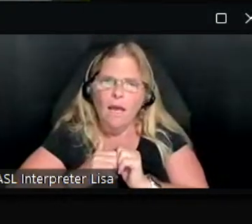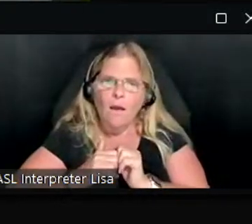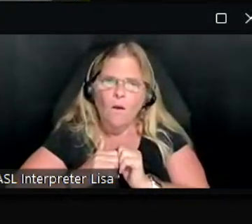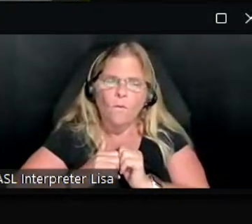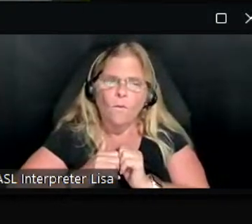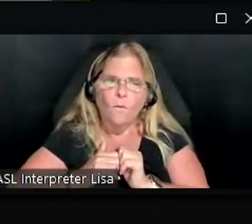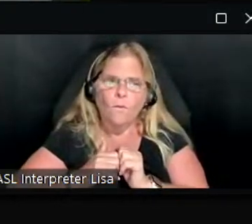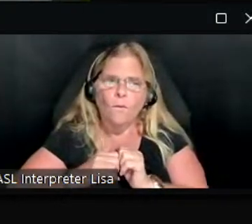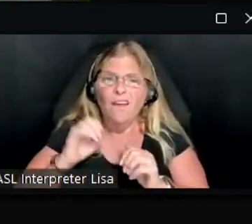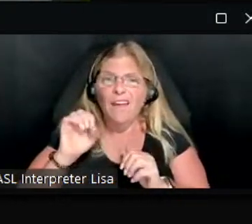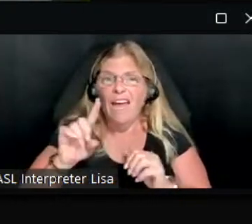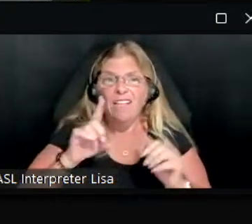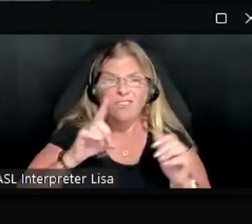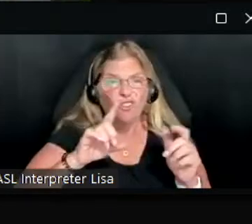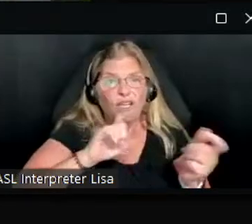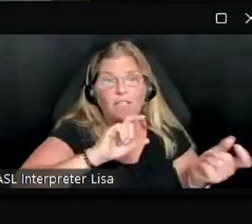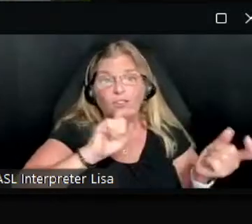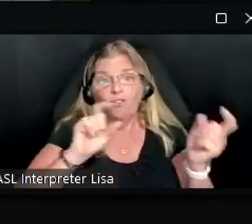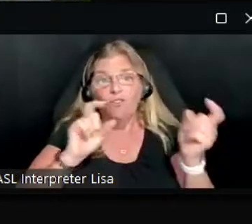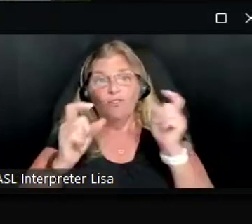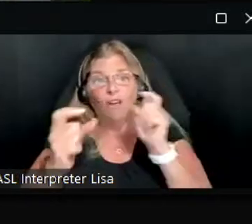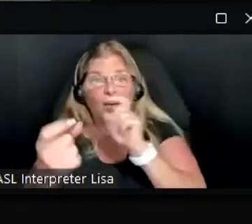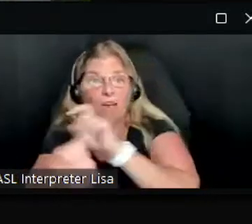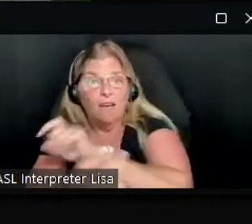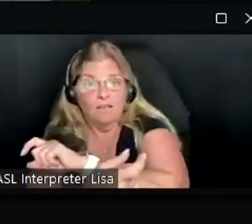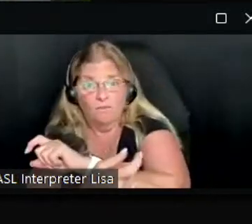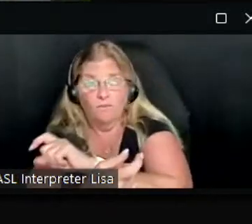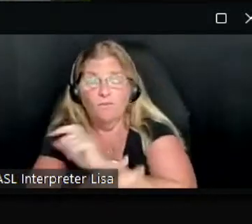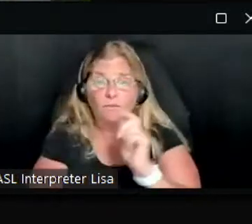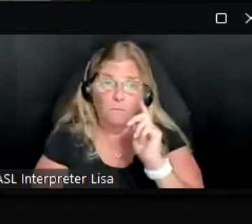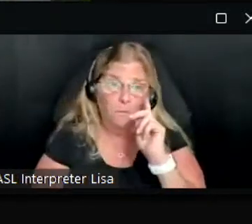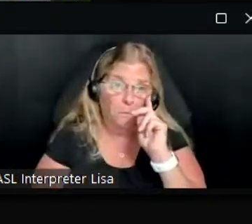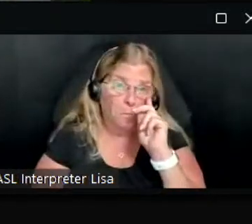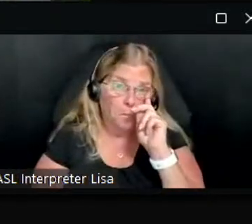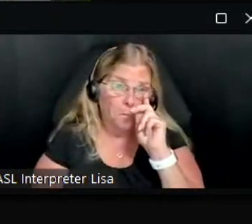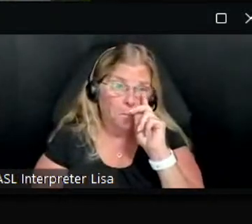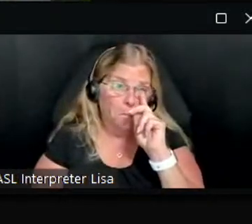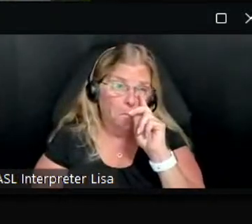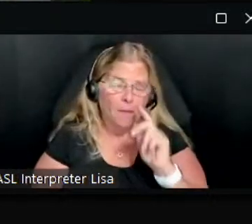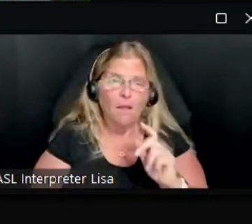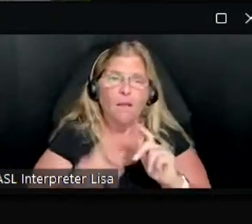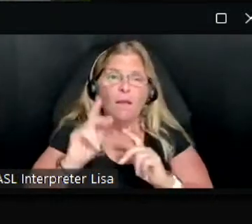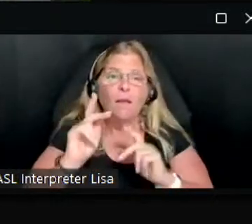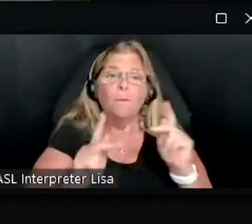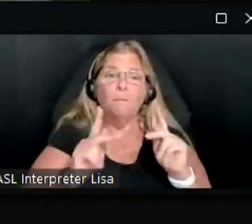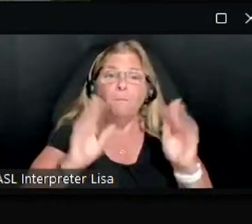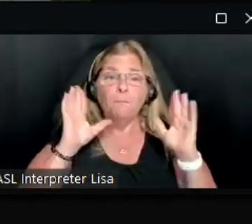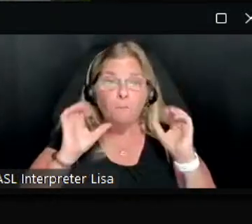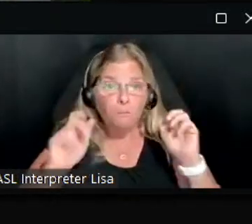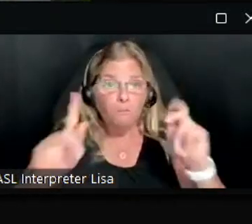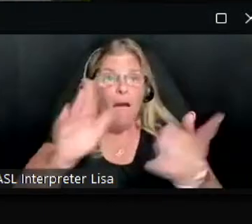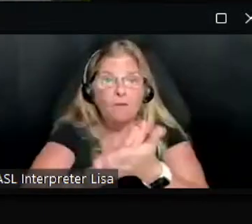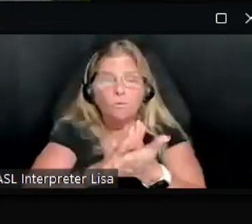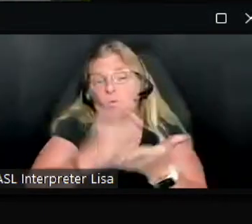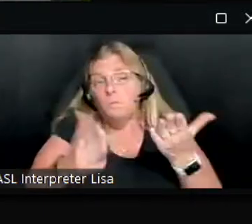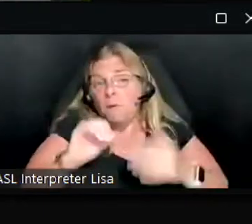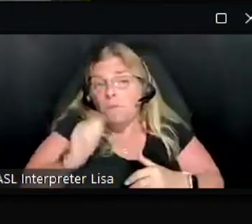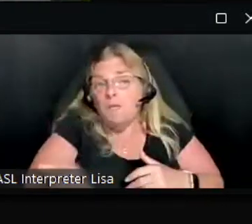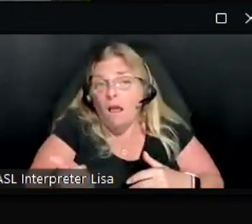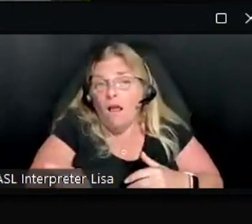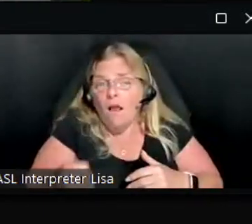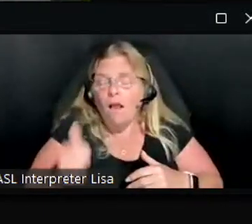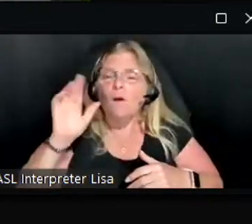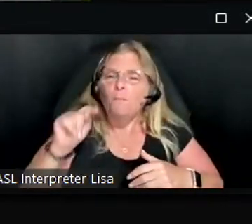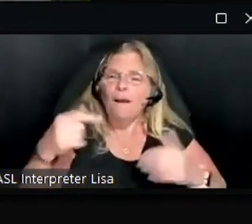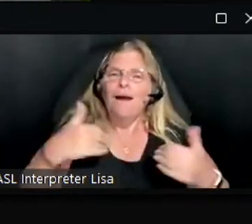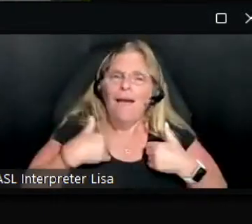is shifting in this space, and everyone may not be able to go back to school, but certainly those external